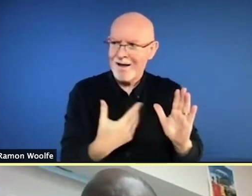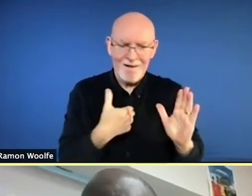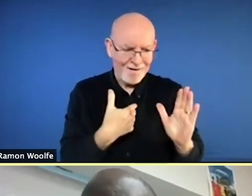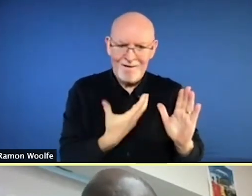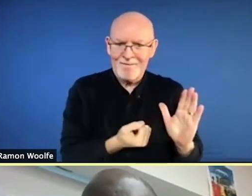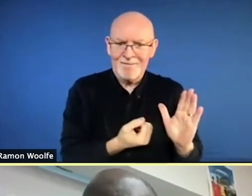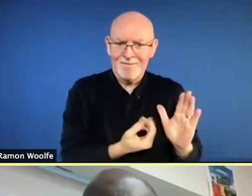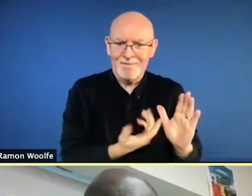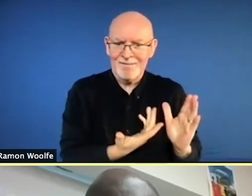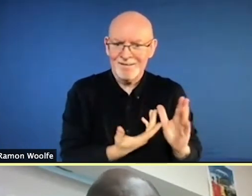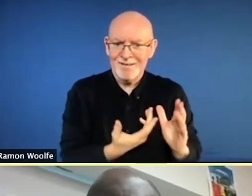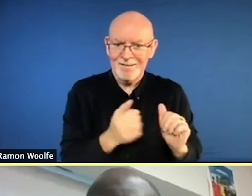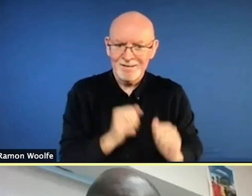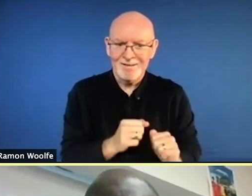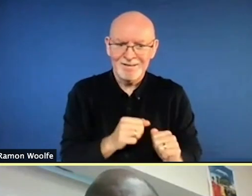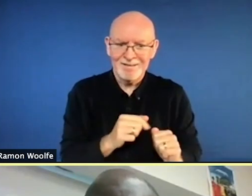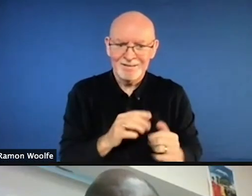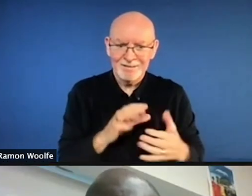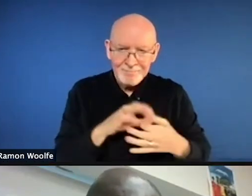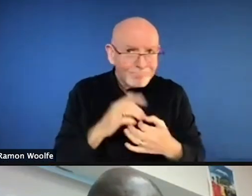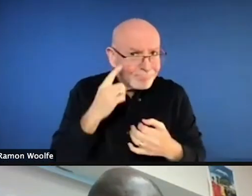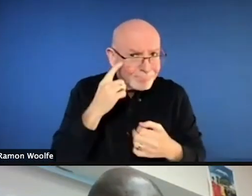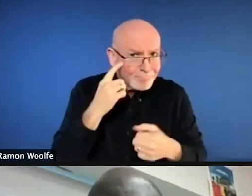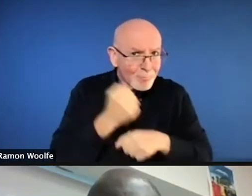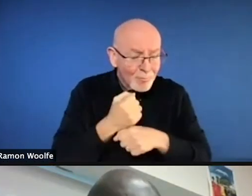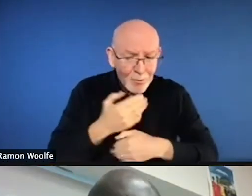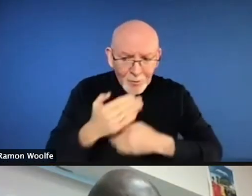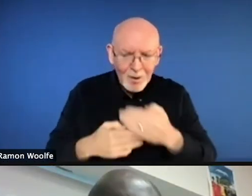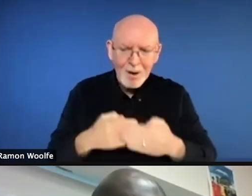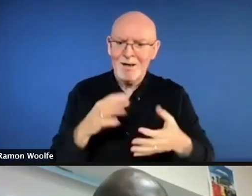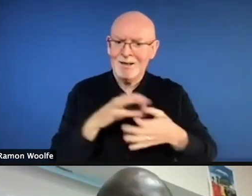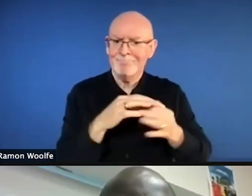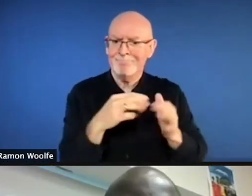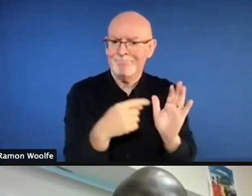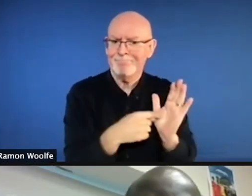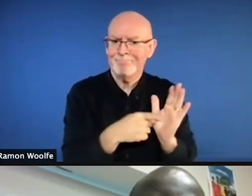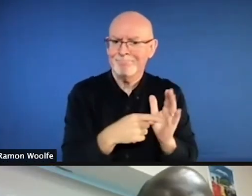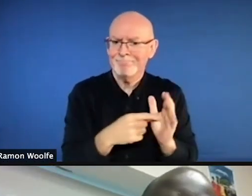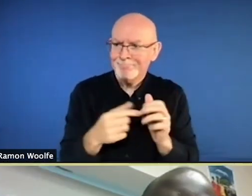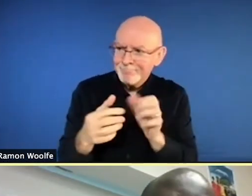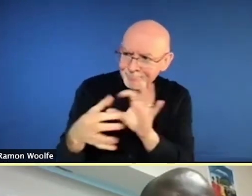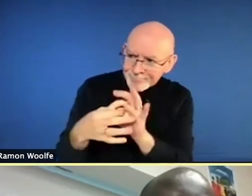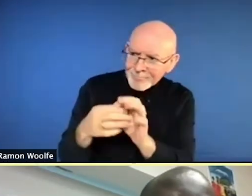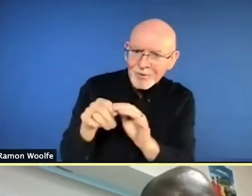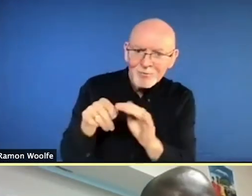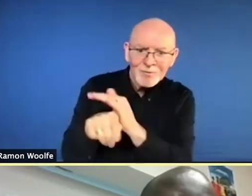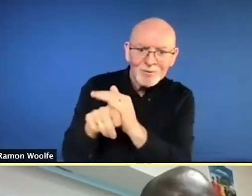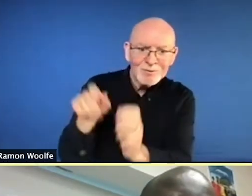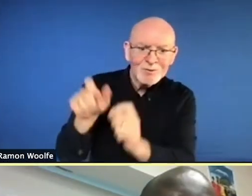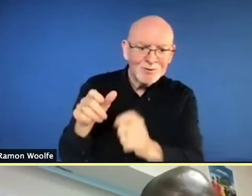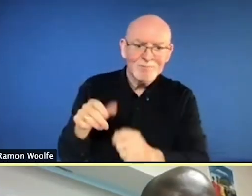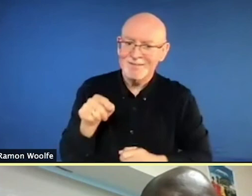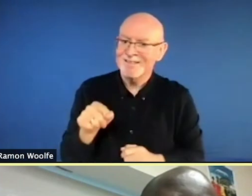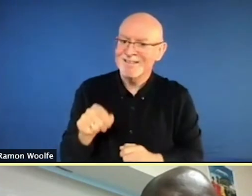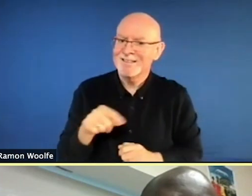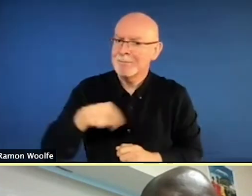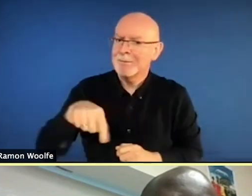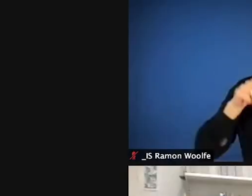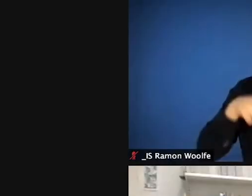should be looking at. Thank you. Very good. Thank you, Alfred. Thanks for giving us your time